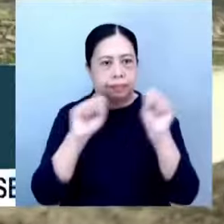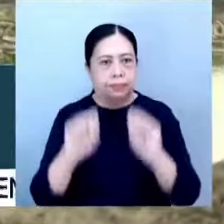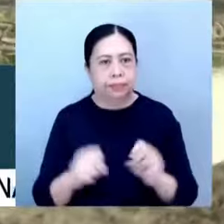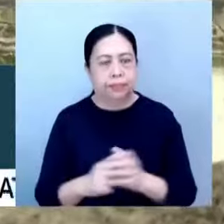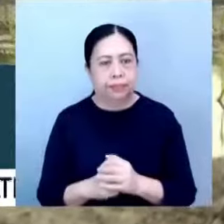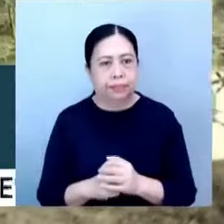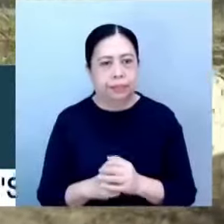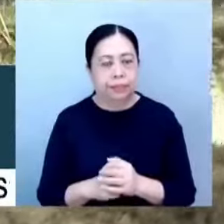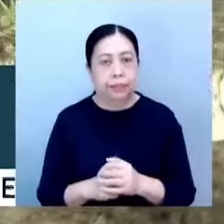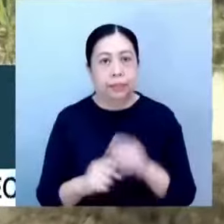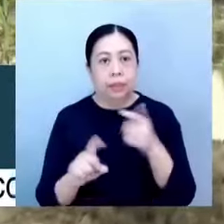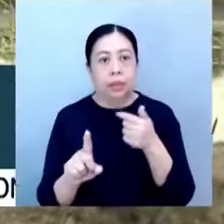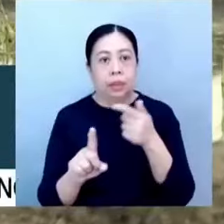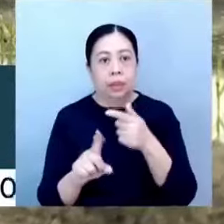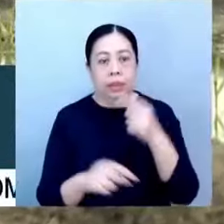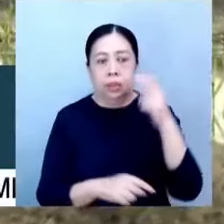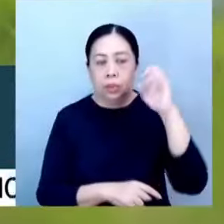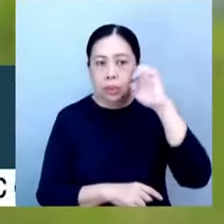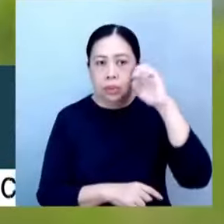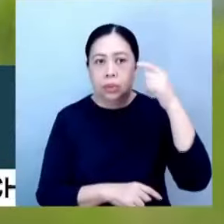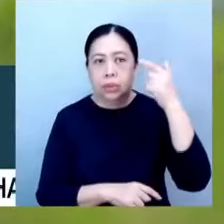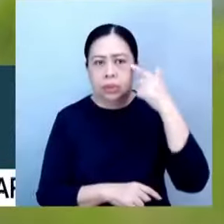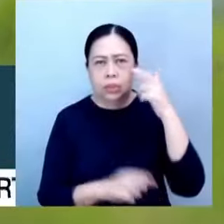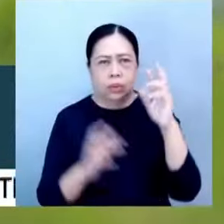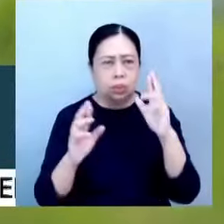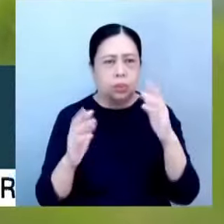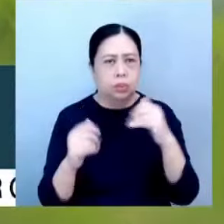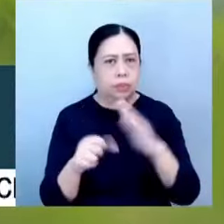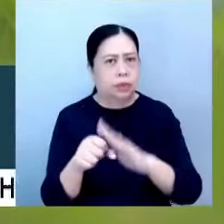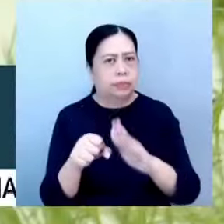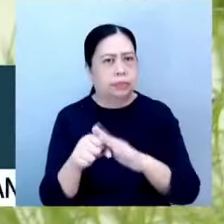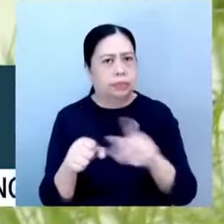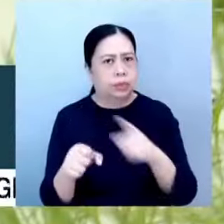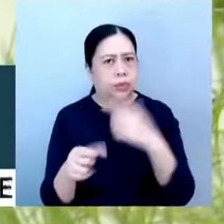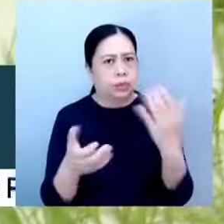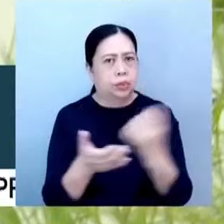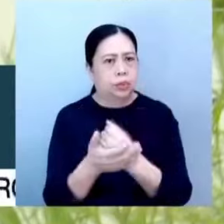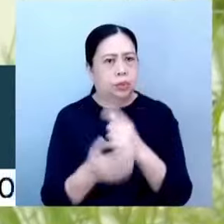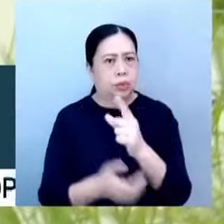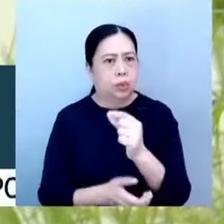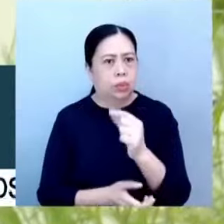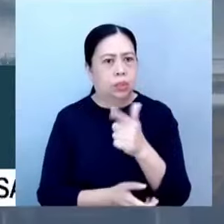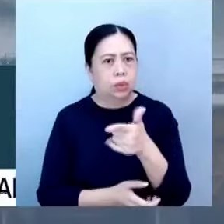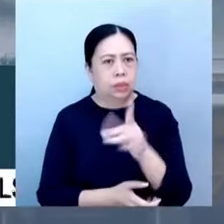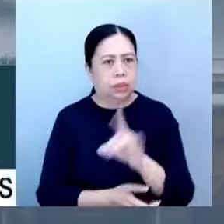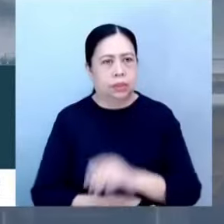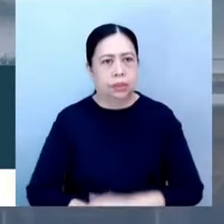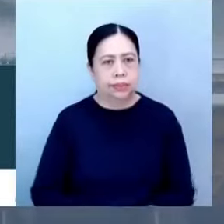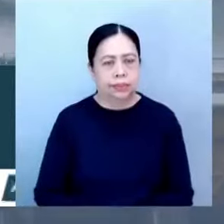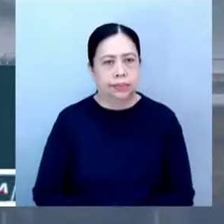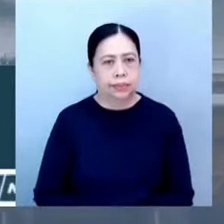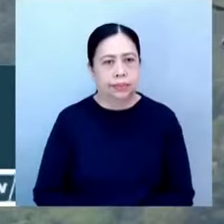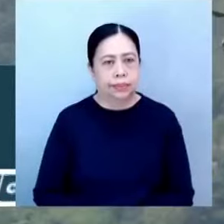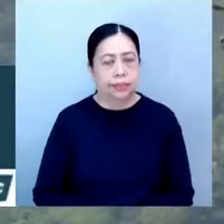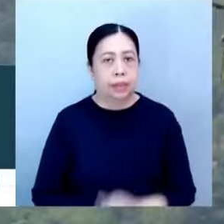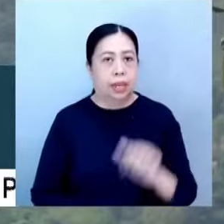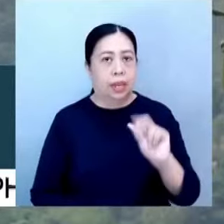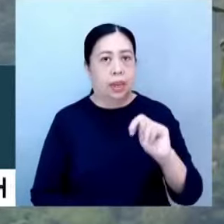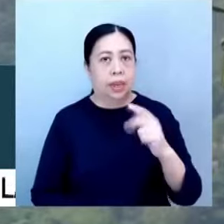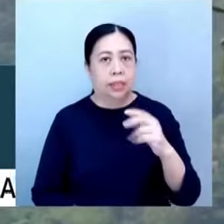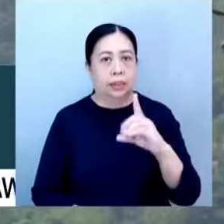Chief Eduardo Guillen said he is hopeful rice self-sufficiency will be achieved by 2028. Ang GAT dam level is